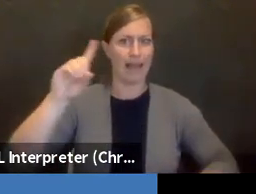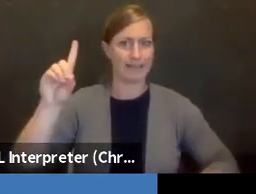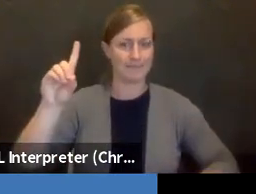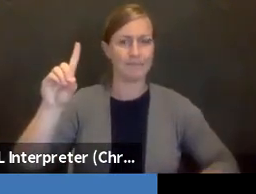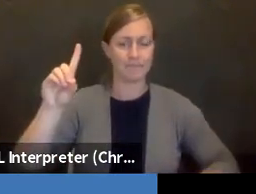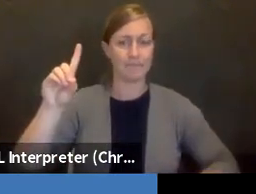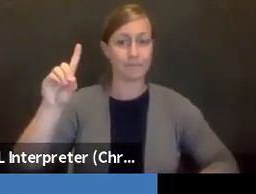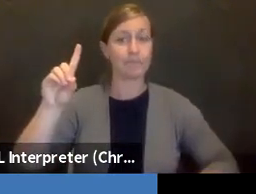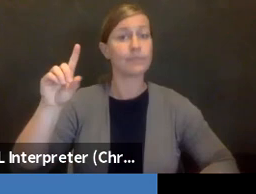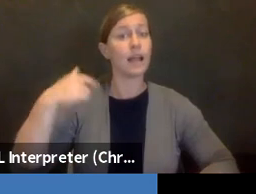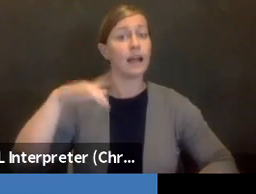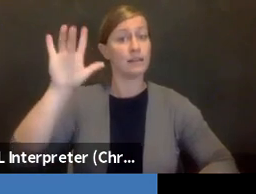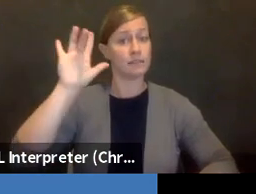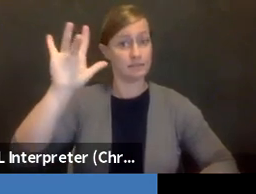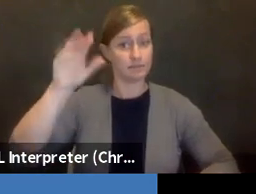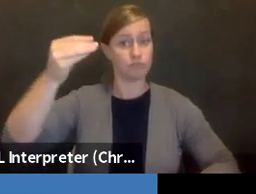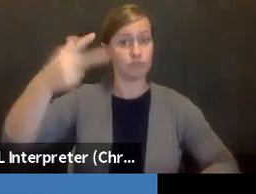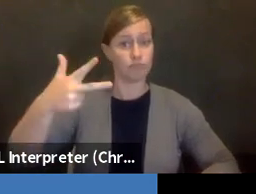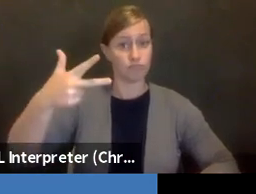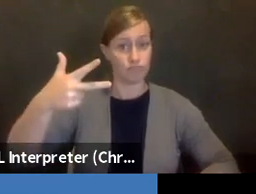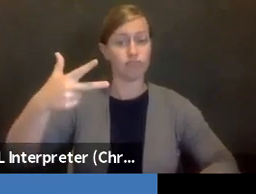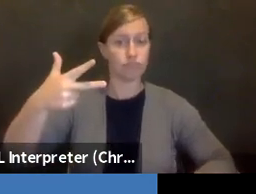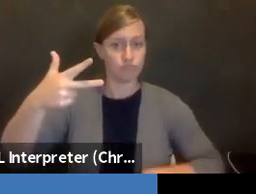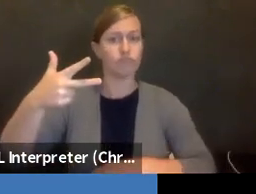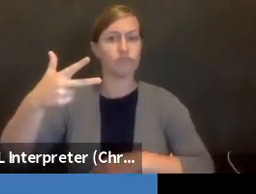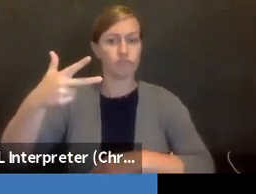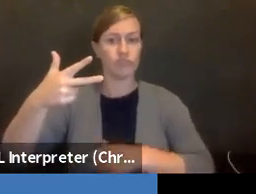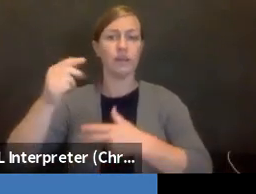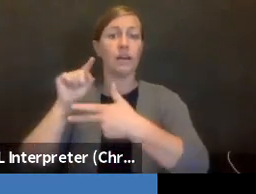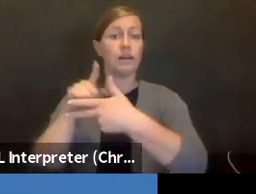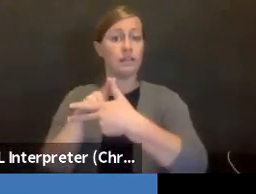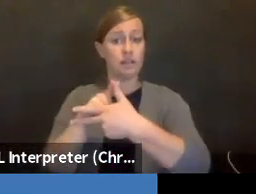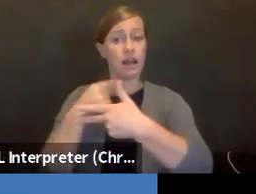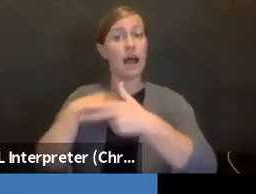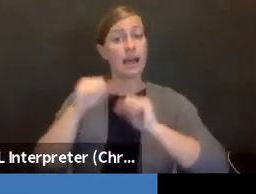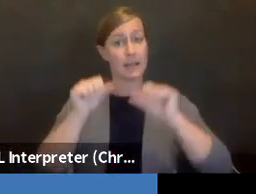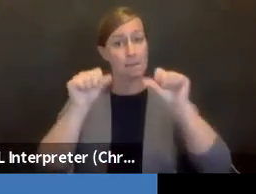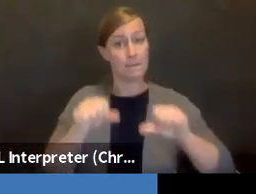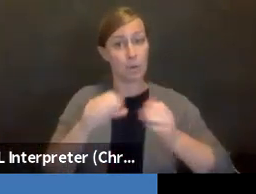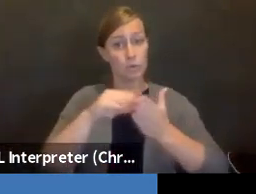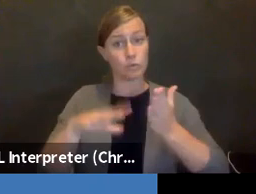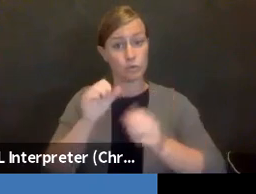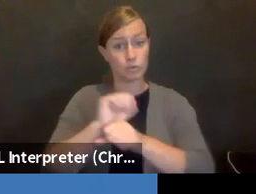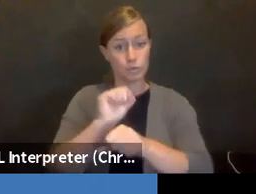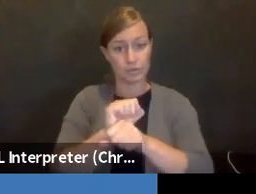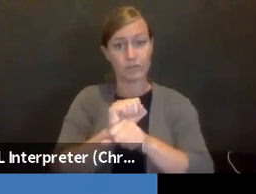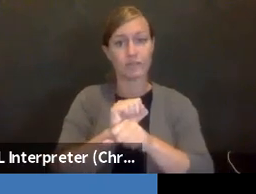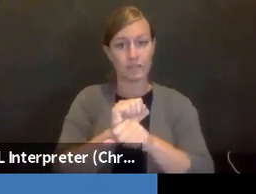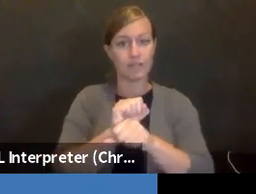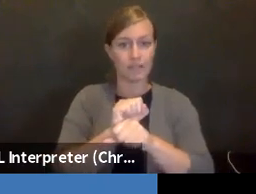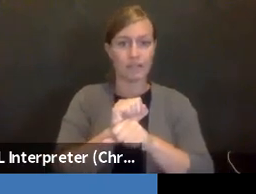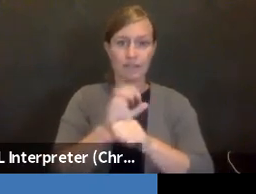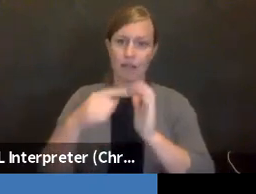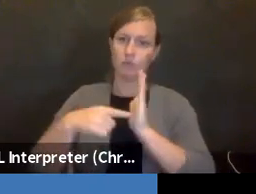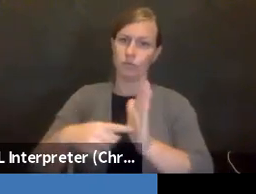When I push add, it gives me 3 options. 1, I can post students' work, which shows how